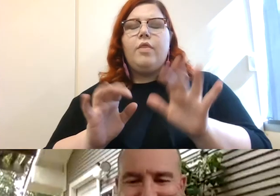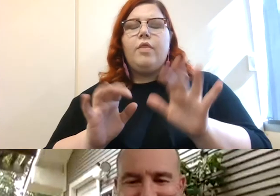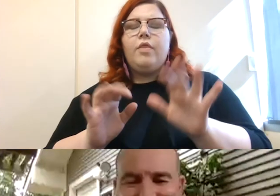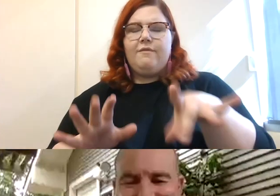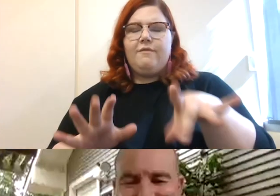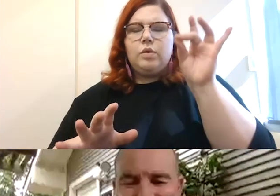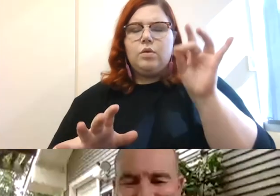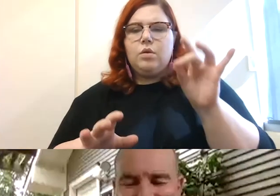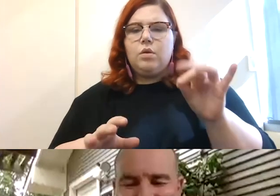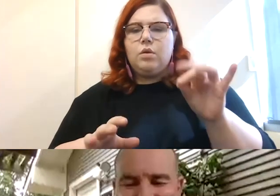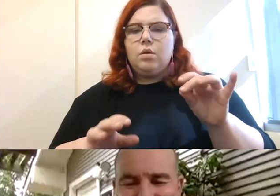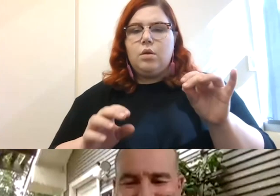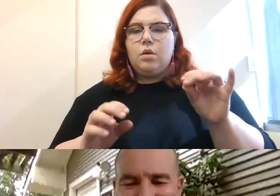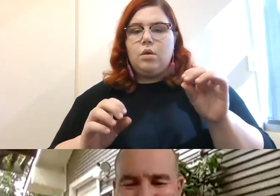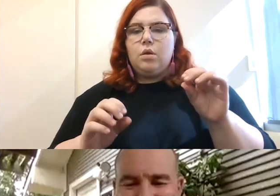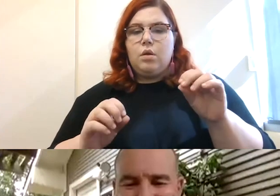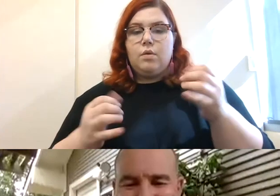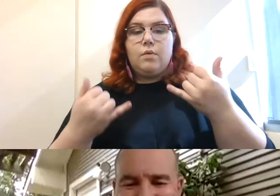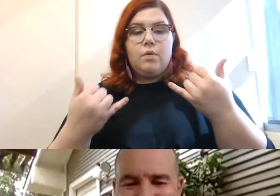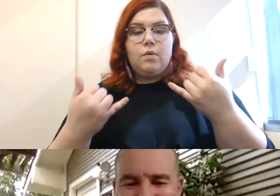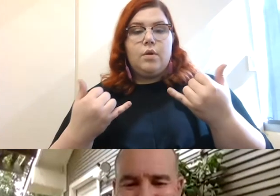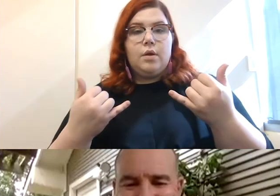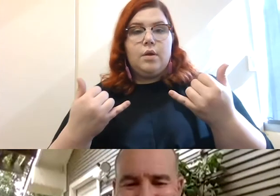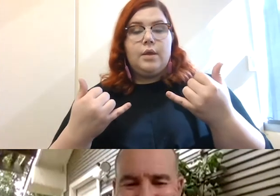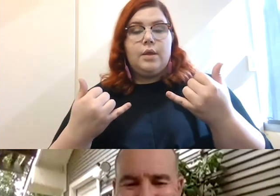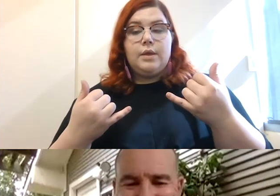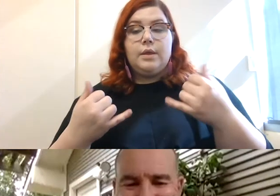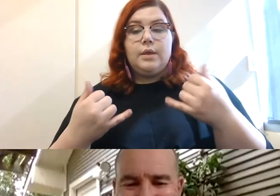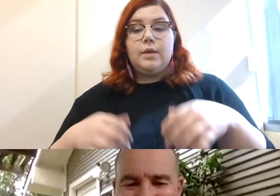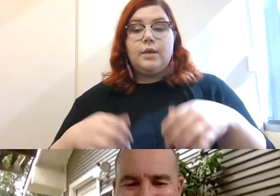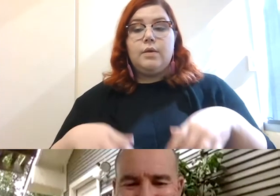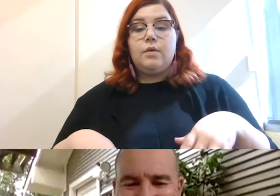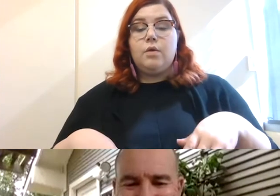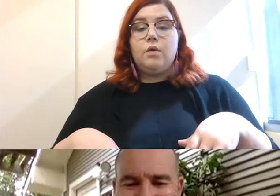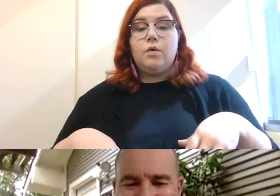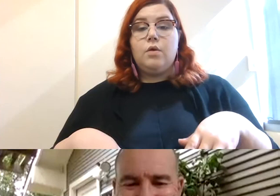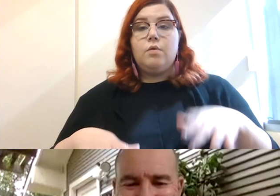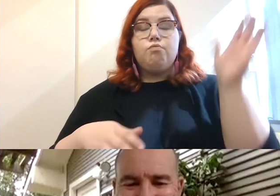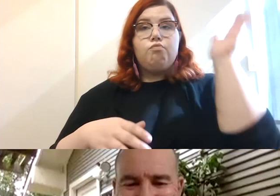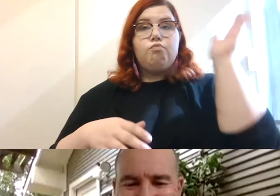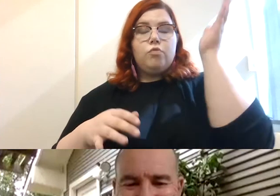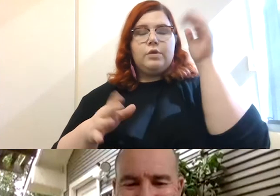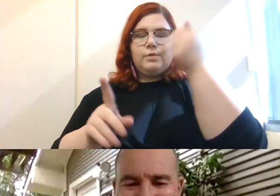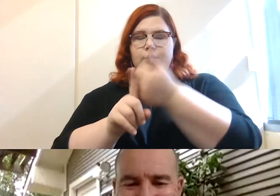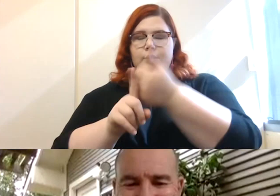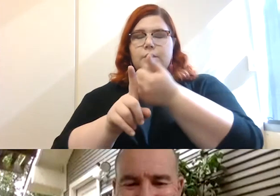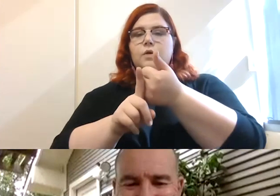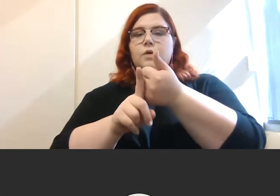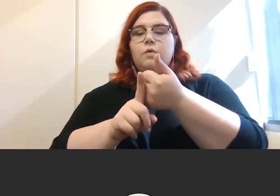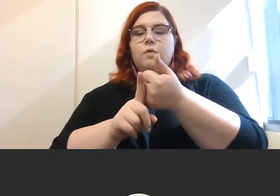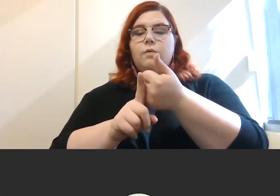And now for the presentation itself.